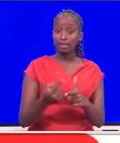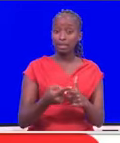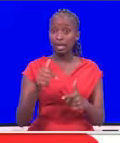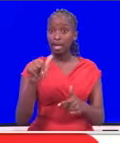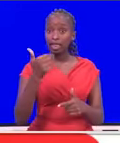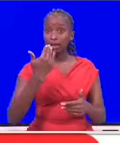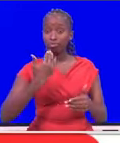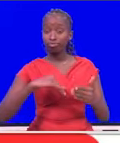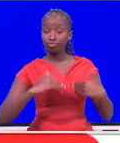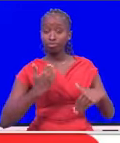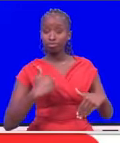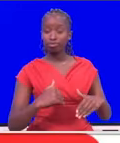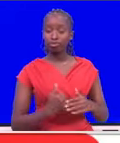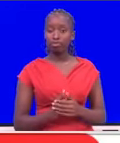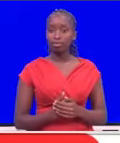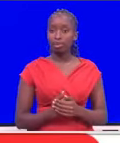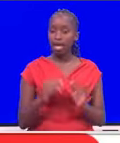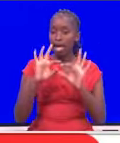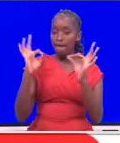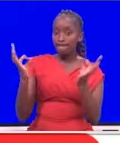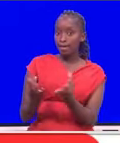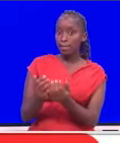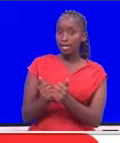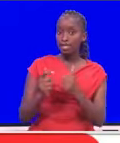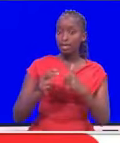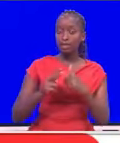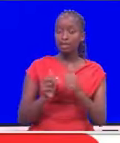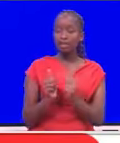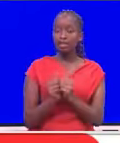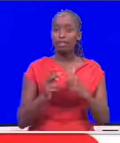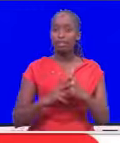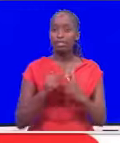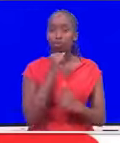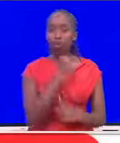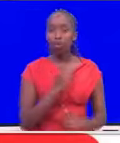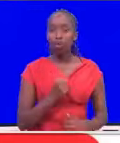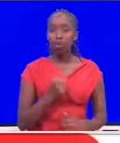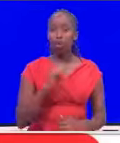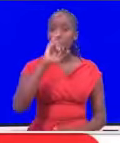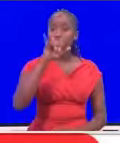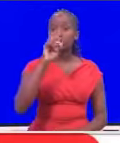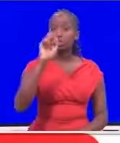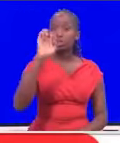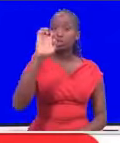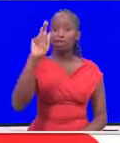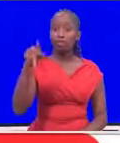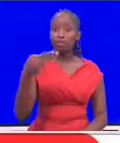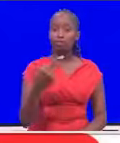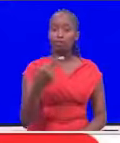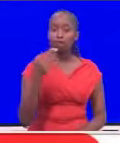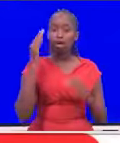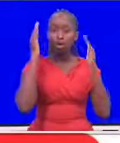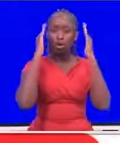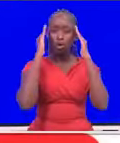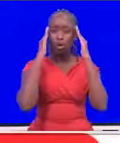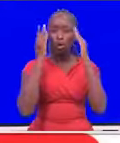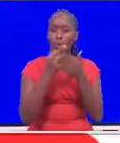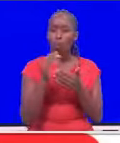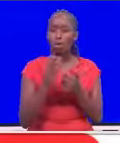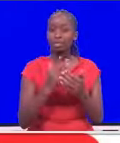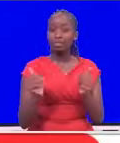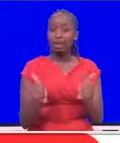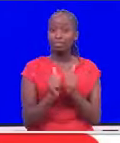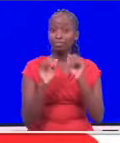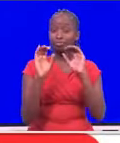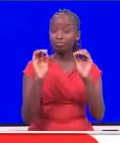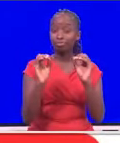The family of 17-year-old Joseph Madula, who died, is yet to come to terms with a sudden turn of events.